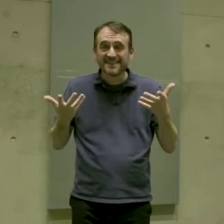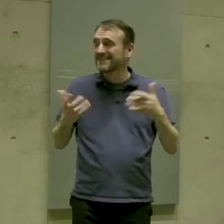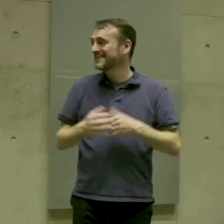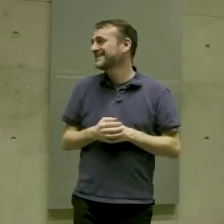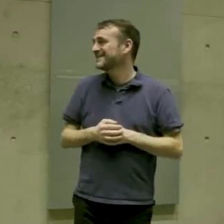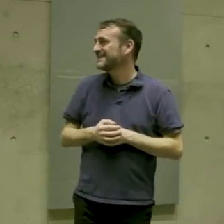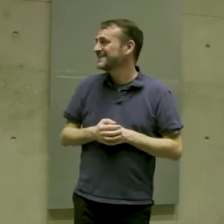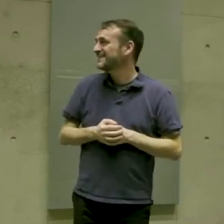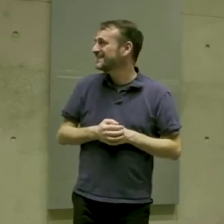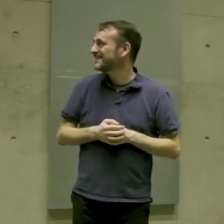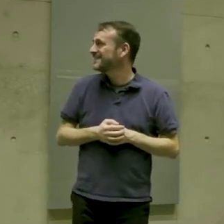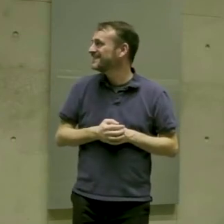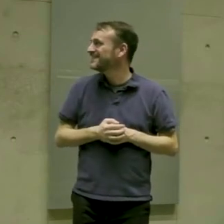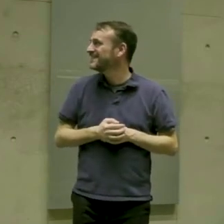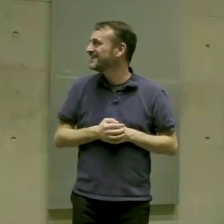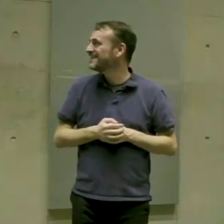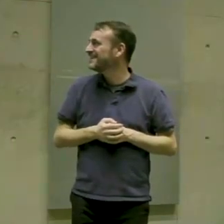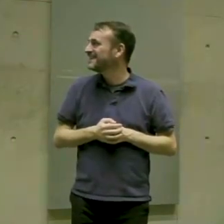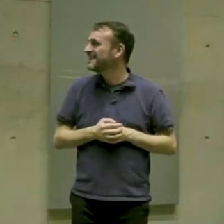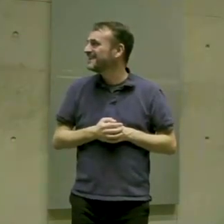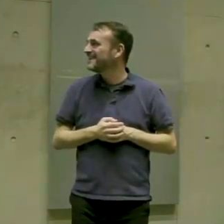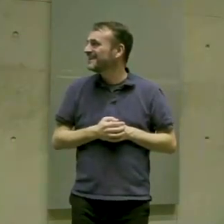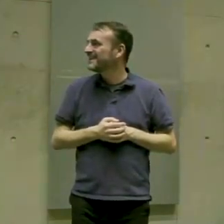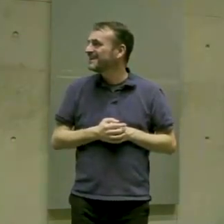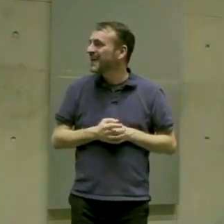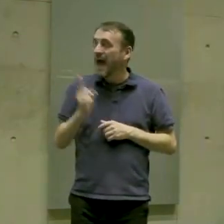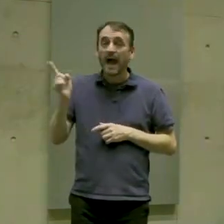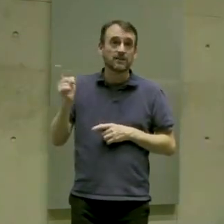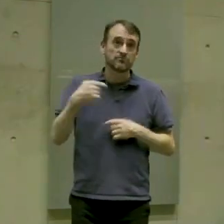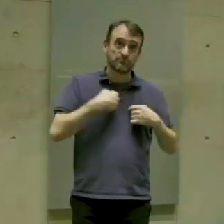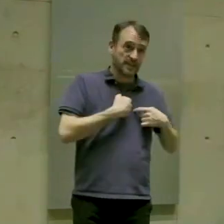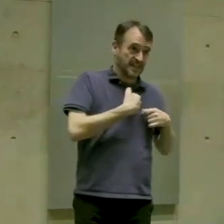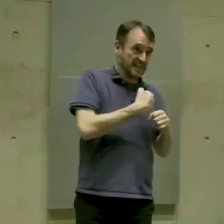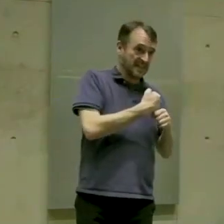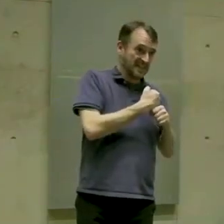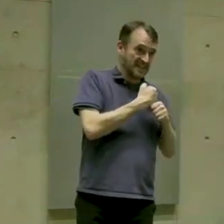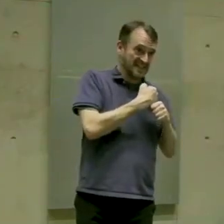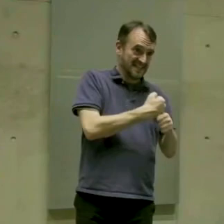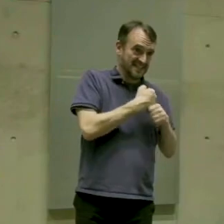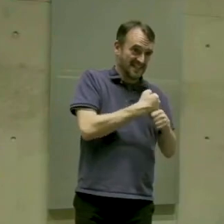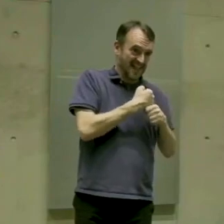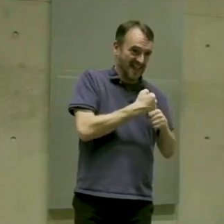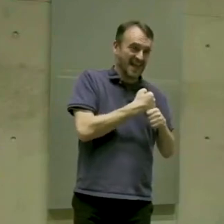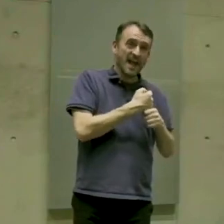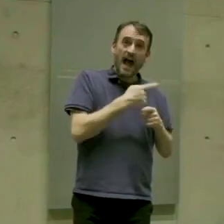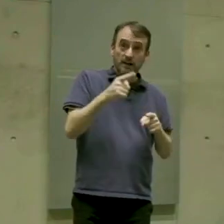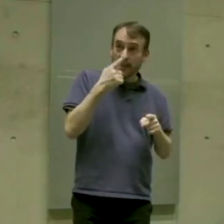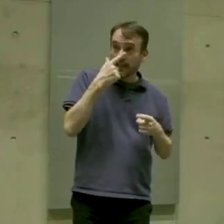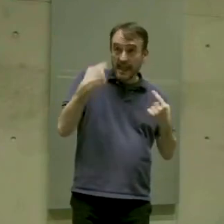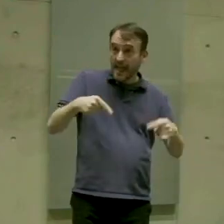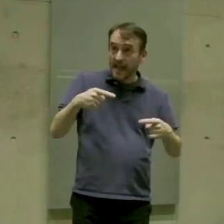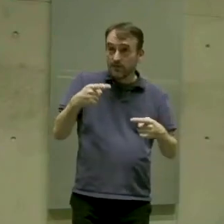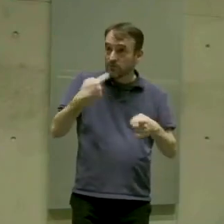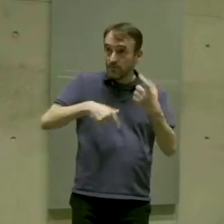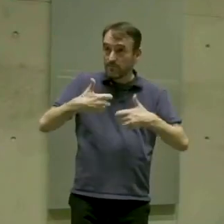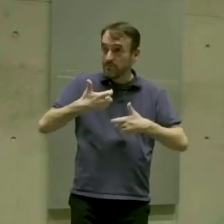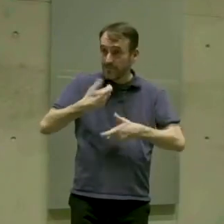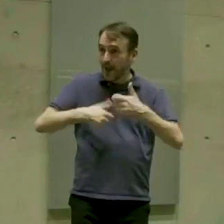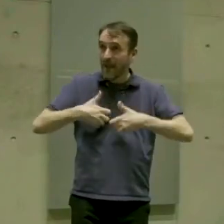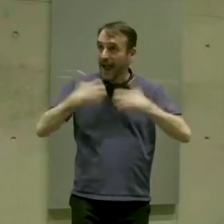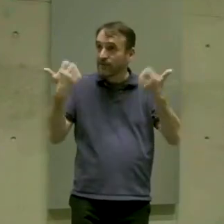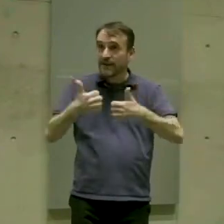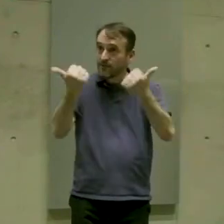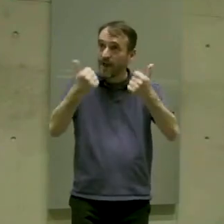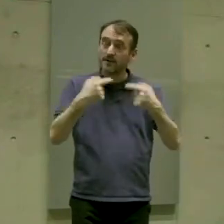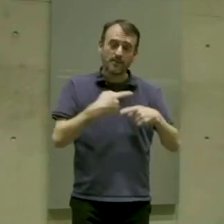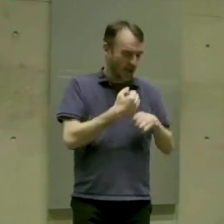my manifesto. And studying Gothic literature and the contemporary reaction to it made me realize that if anyone